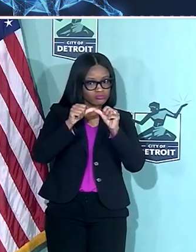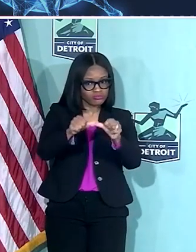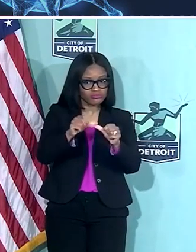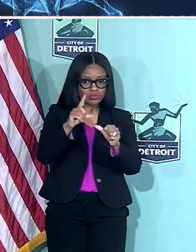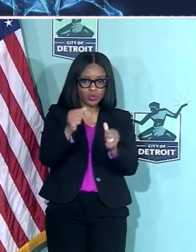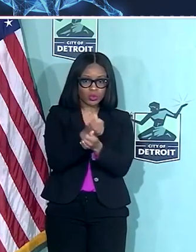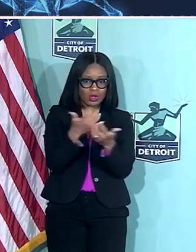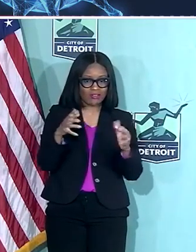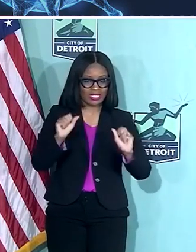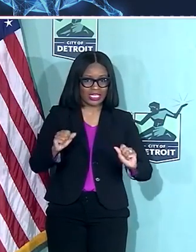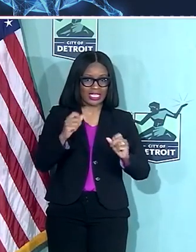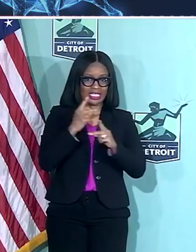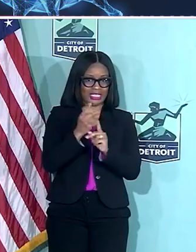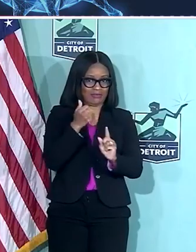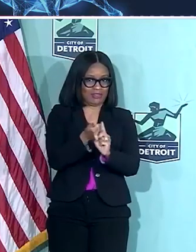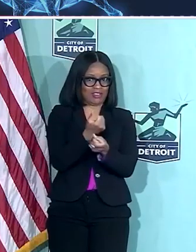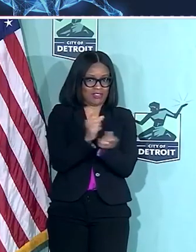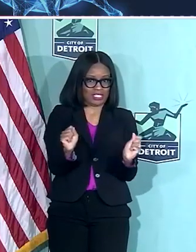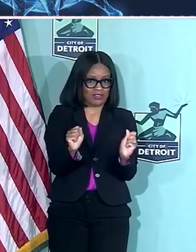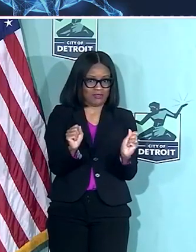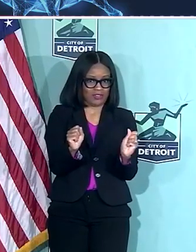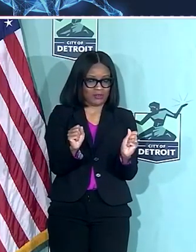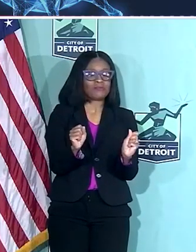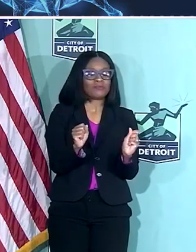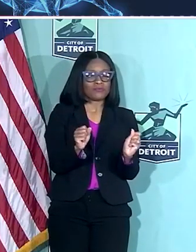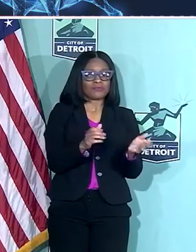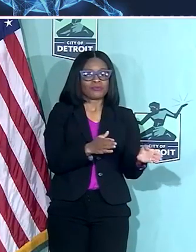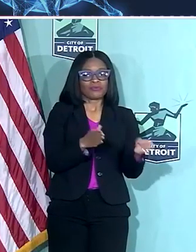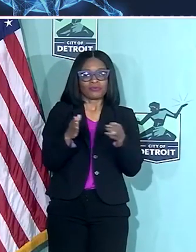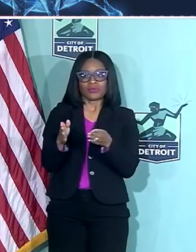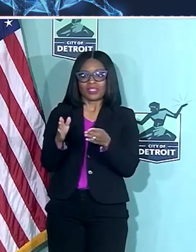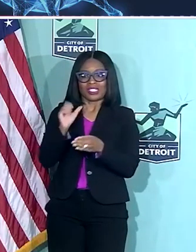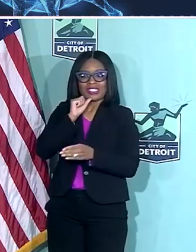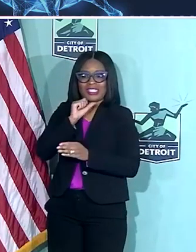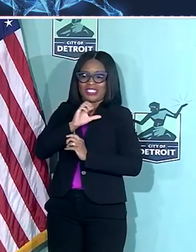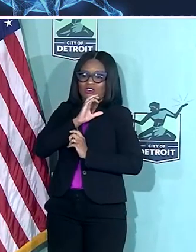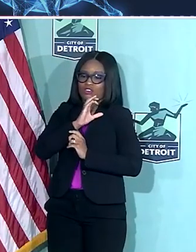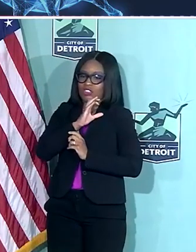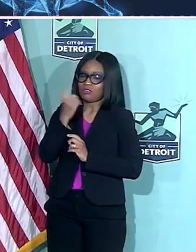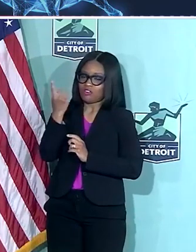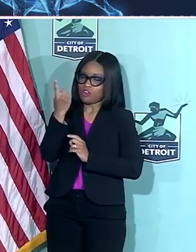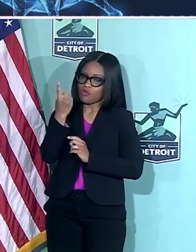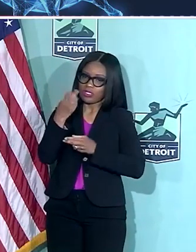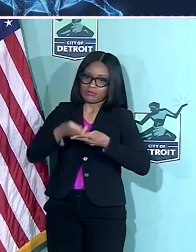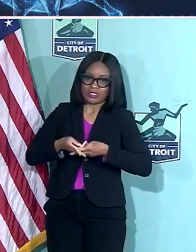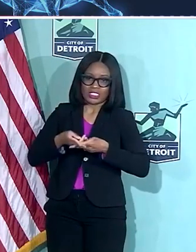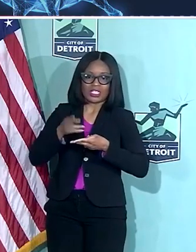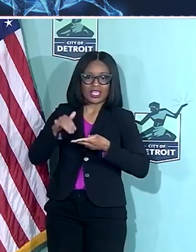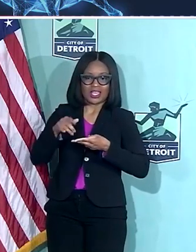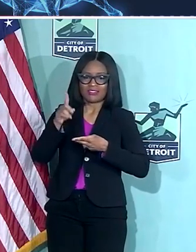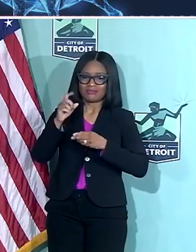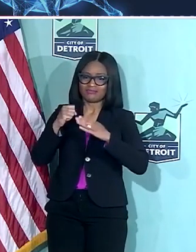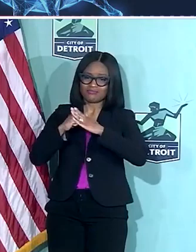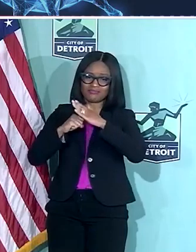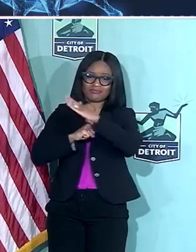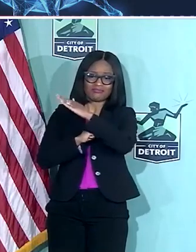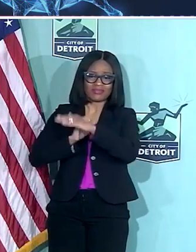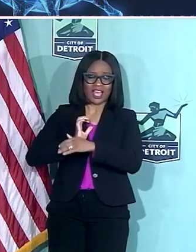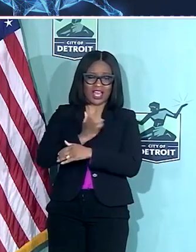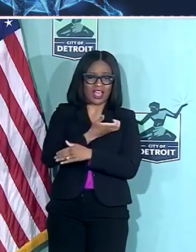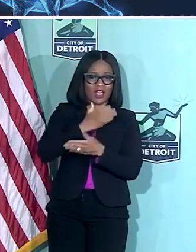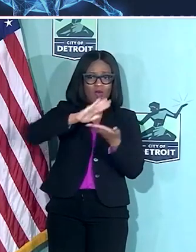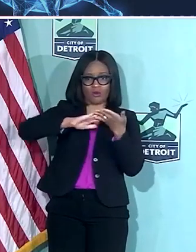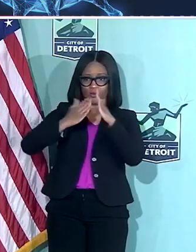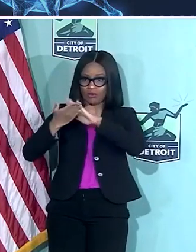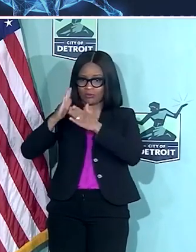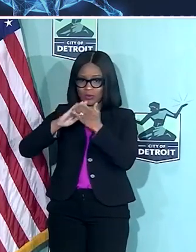also continue. Now, switching gears to our seniors. As I always mention, seniors are the backbone of our community.